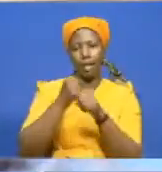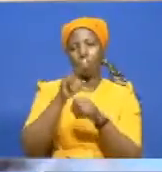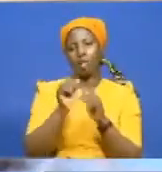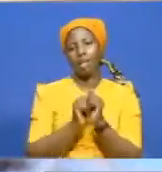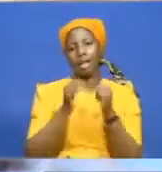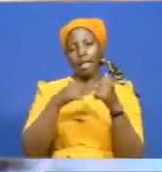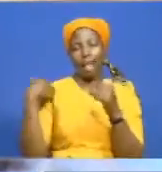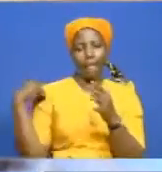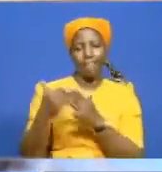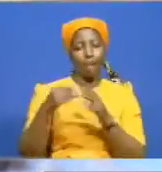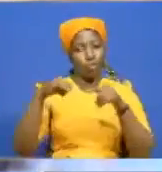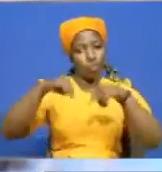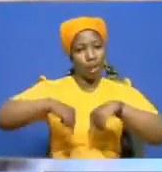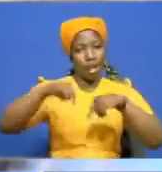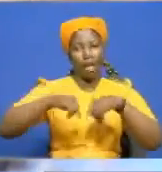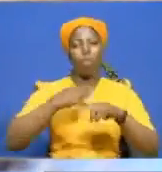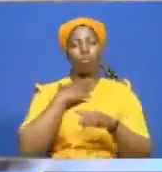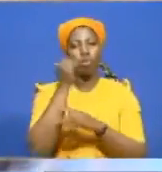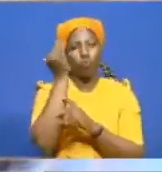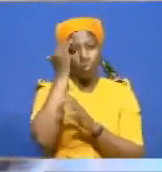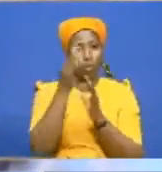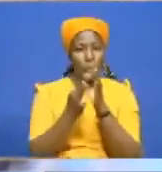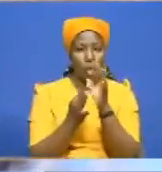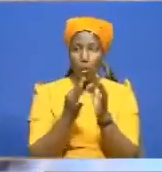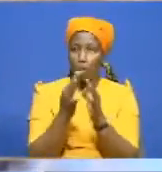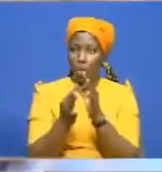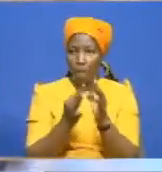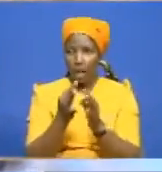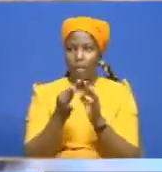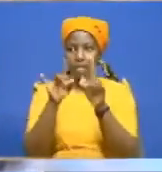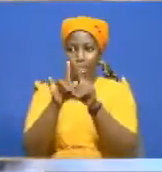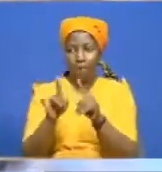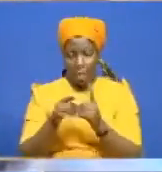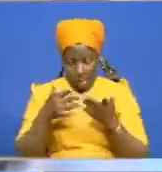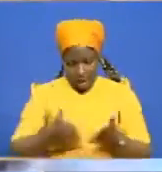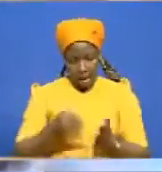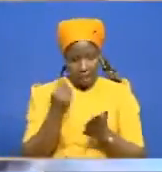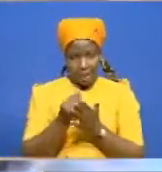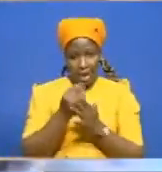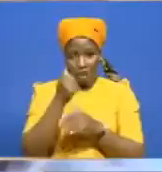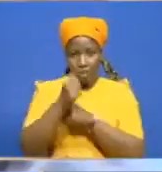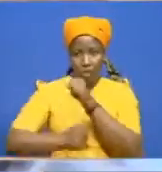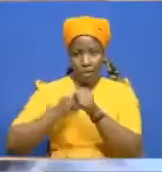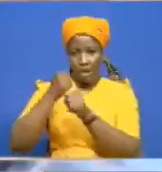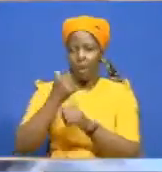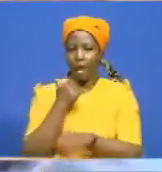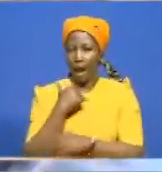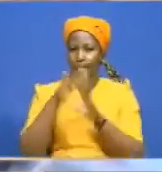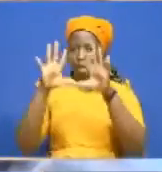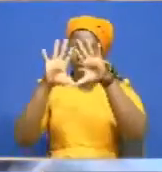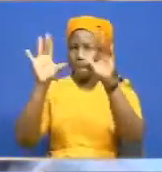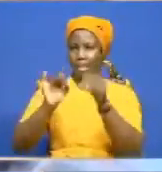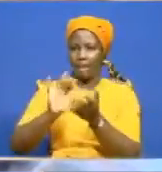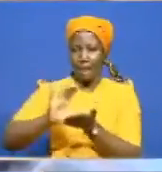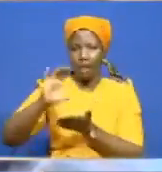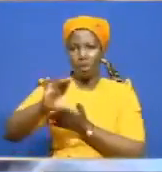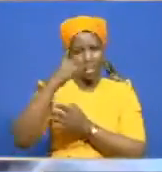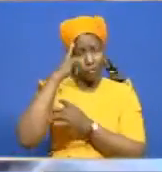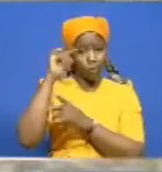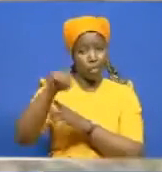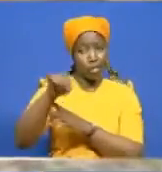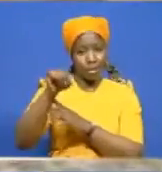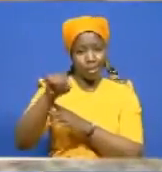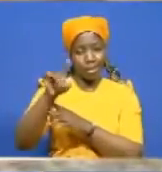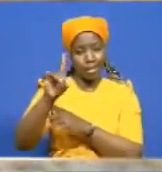now. And we want to establish whether, even in the current financial year, there is budgetary allocation for this